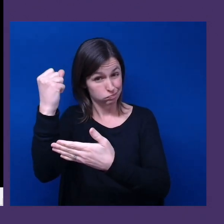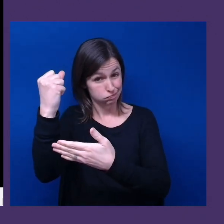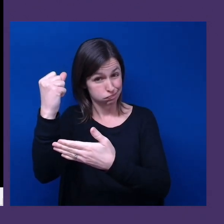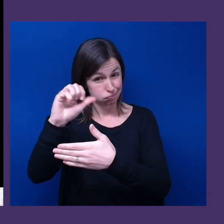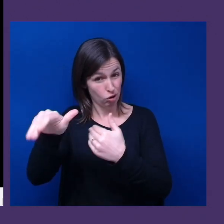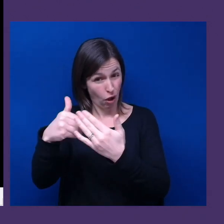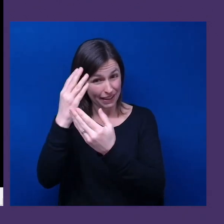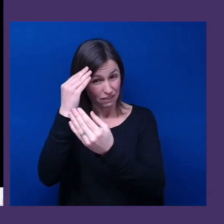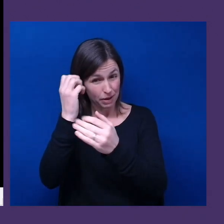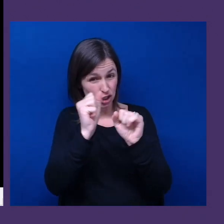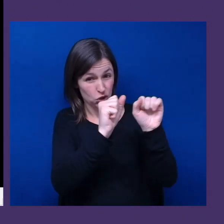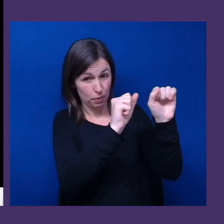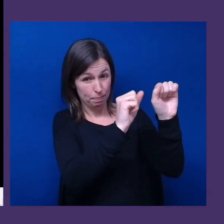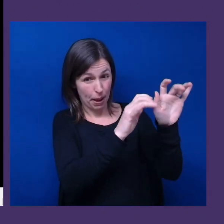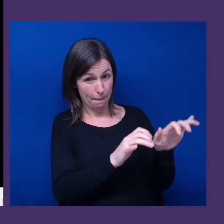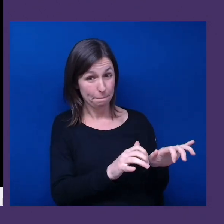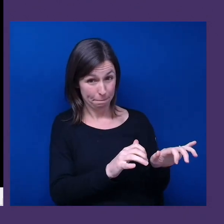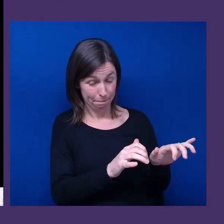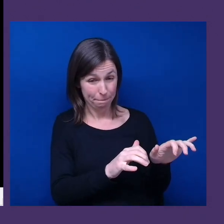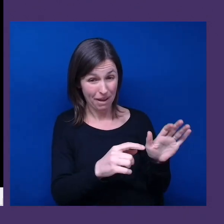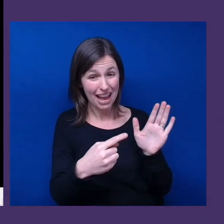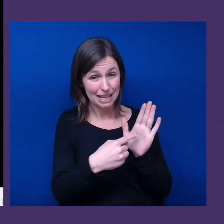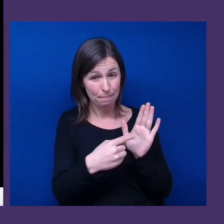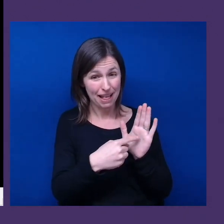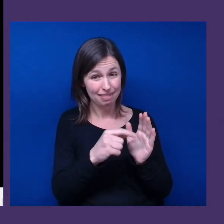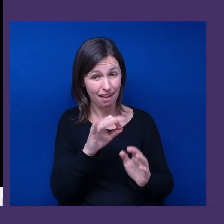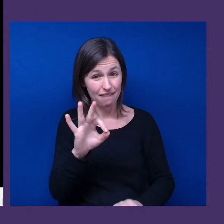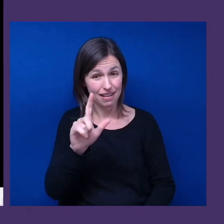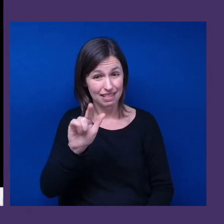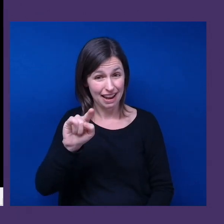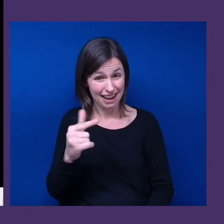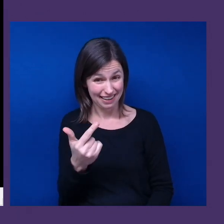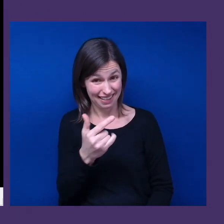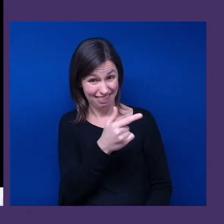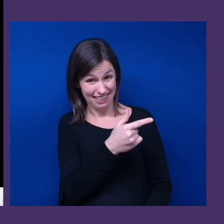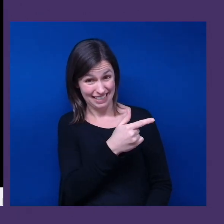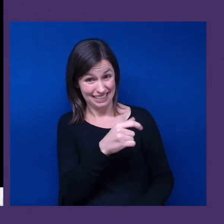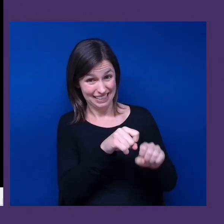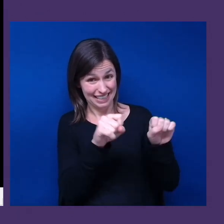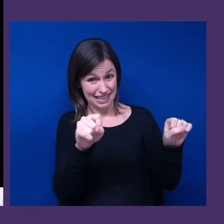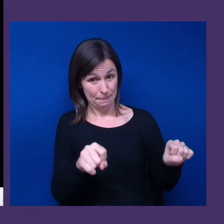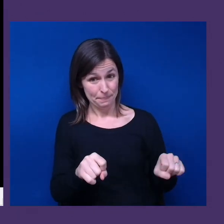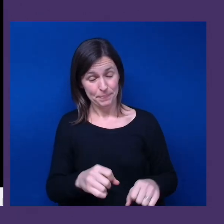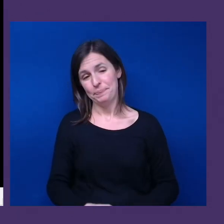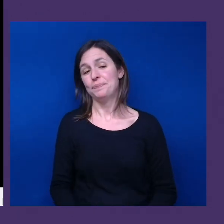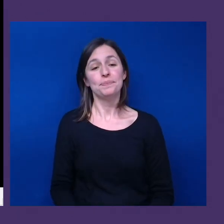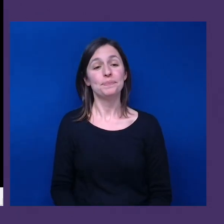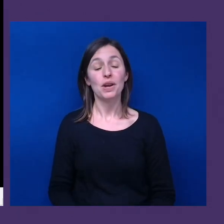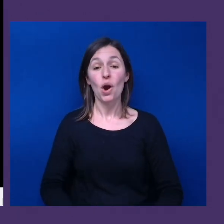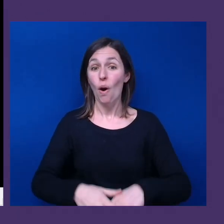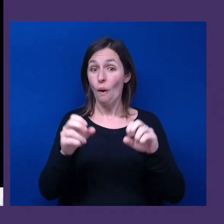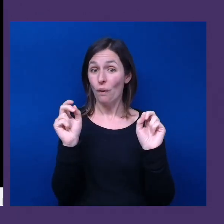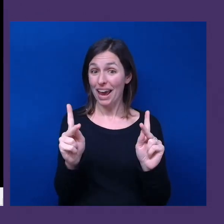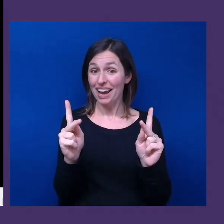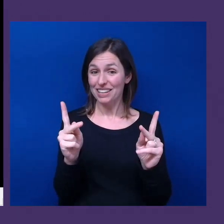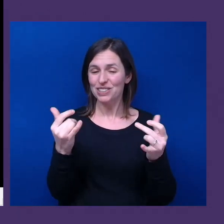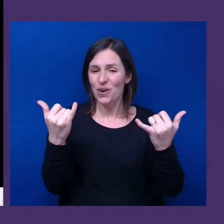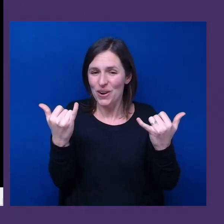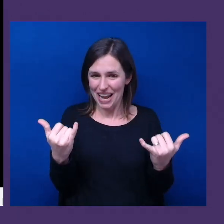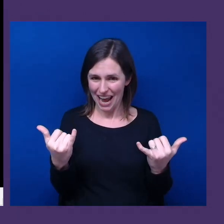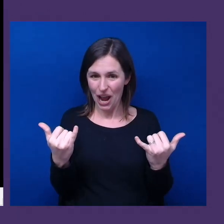enter it in as a bill of lading into the other system. All right, so it's putting in that new